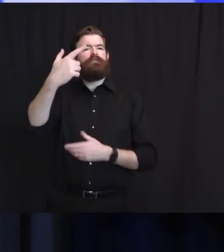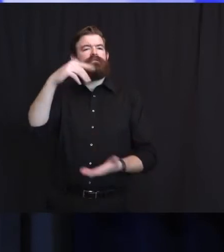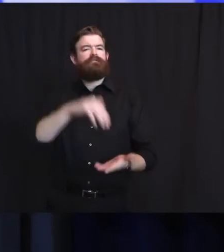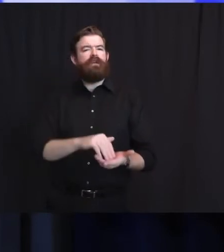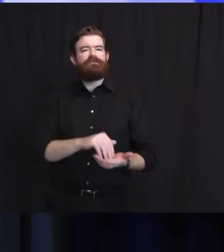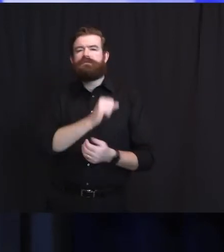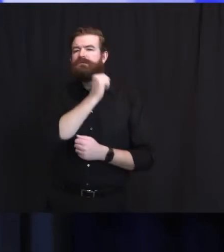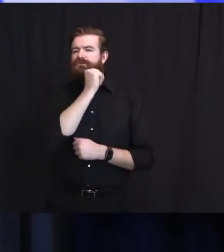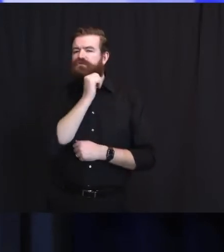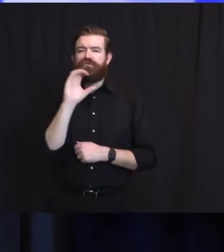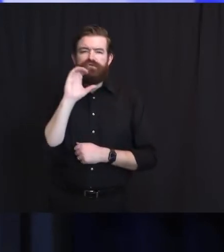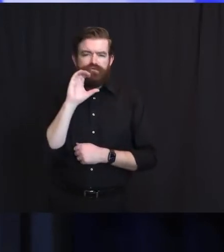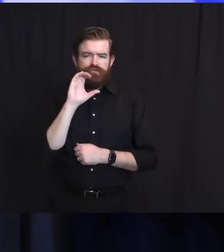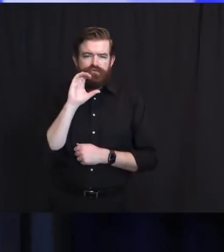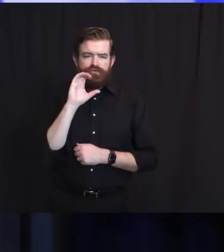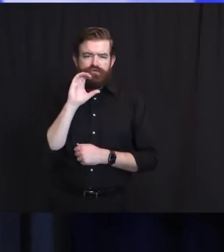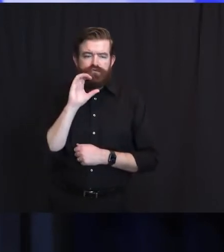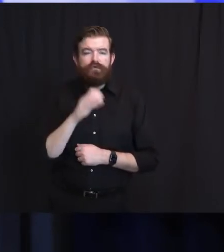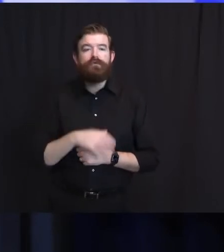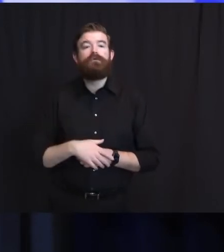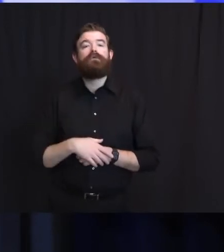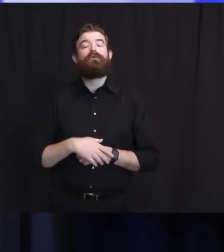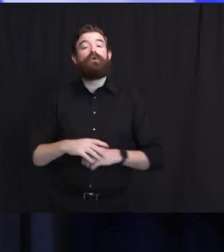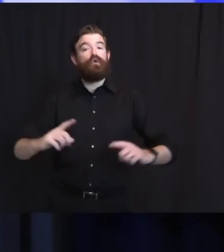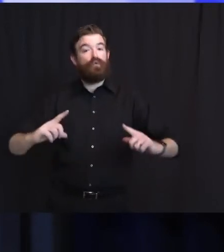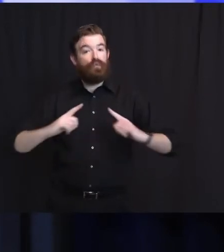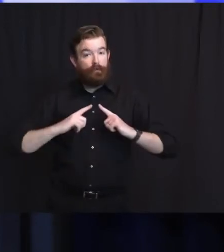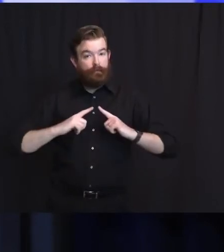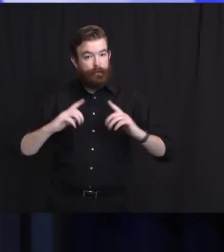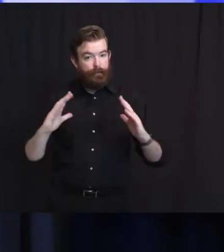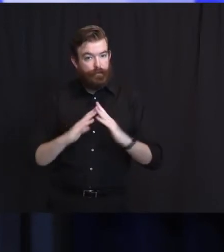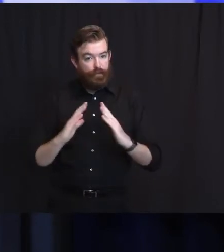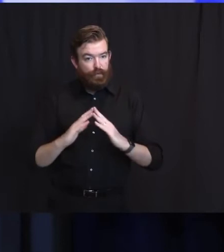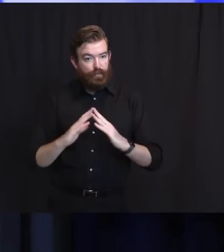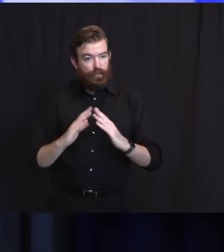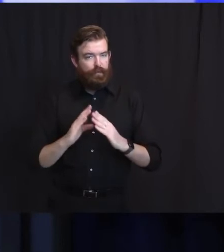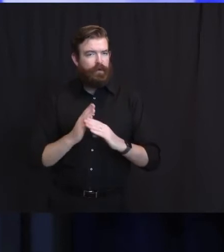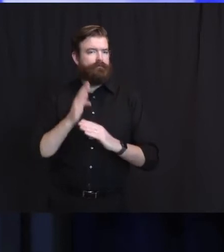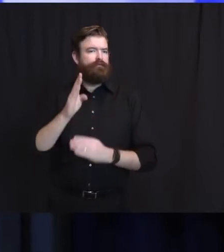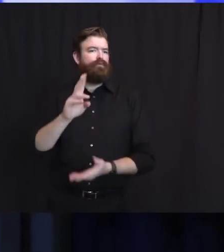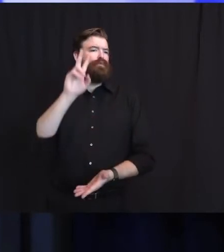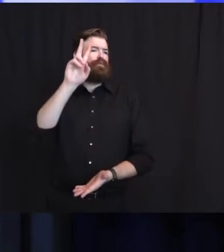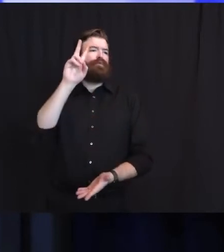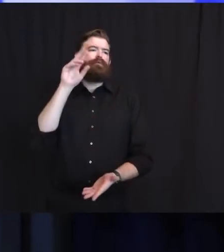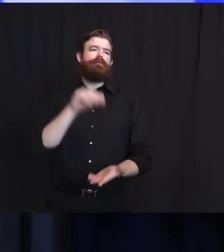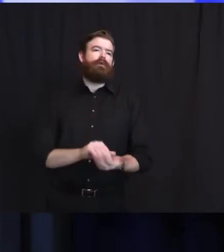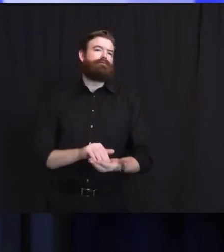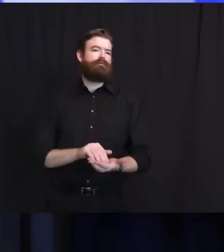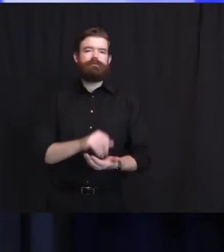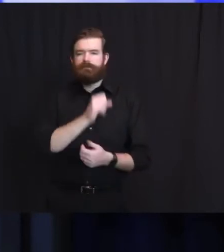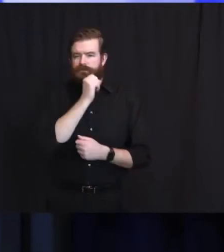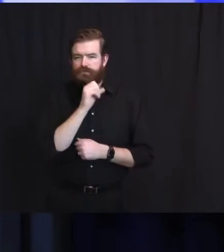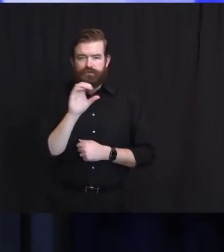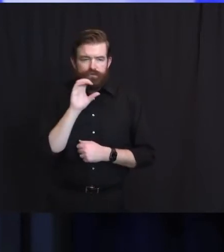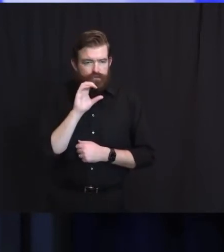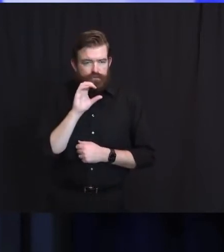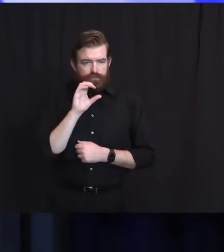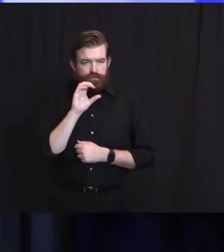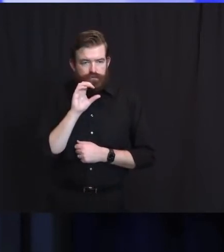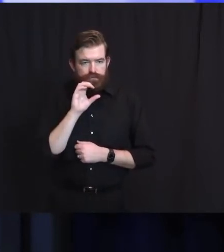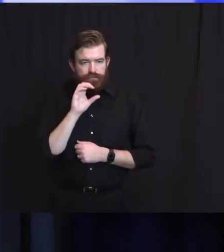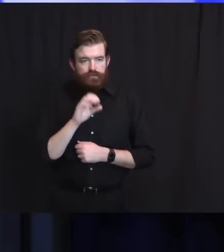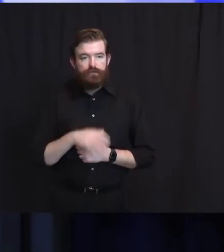care retirement communities for 2,440 elderly residents. This was a massive undertaking.